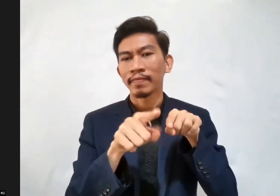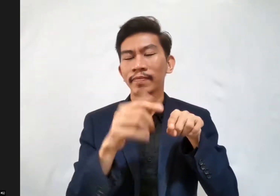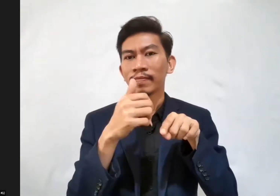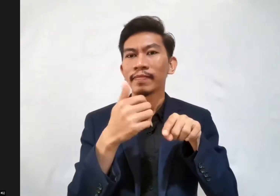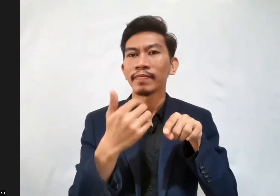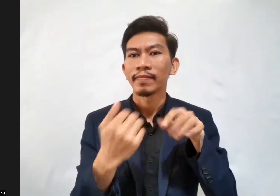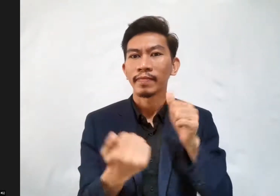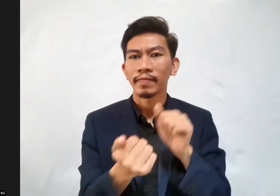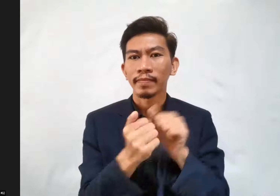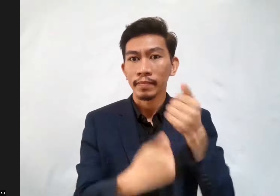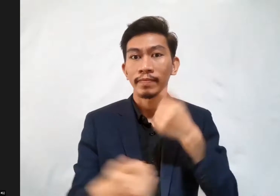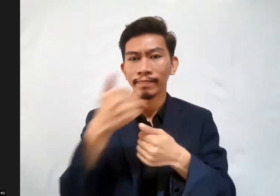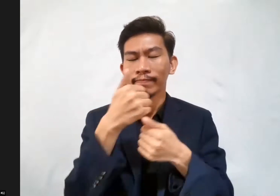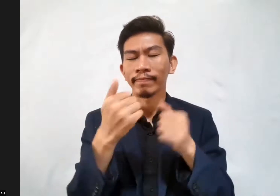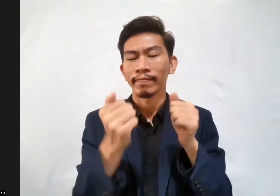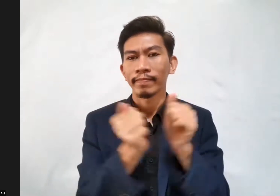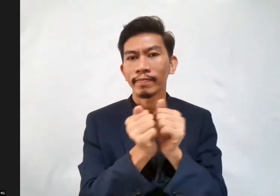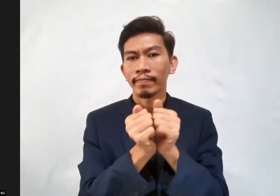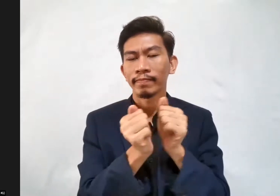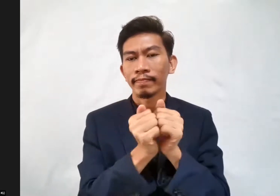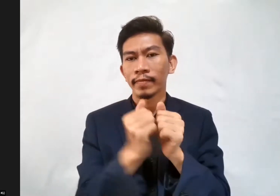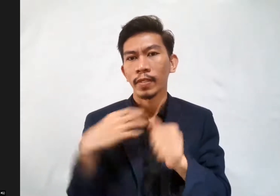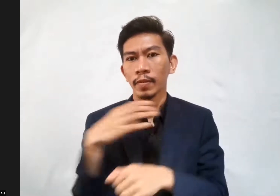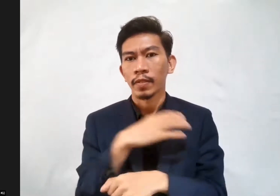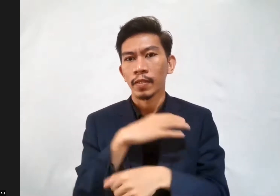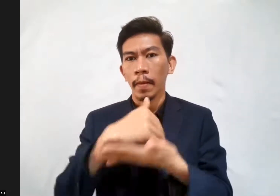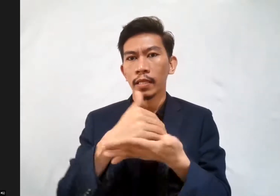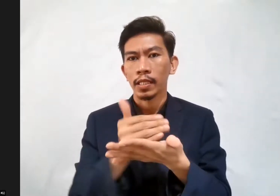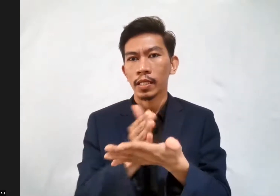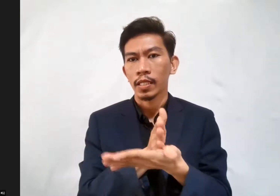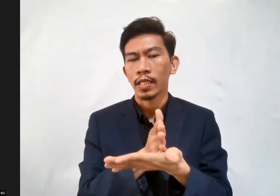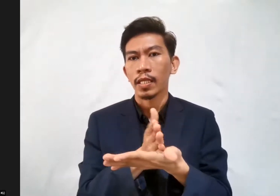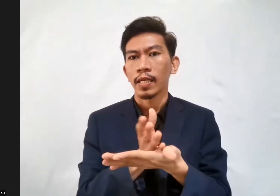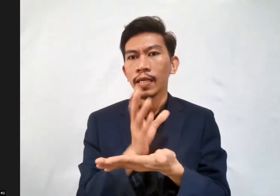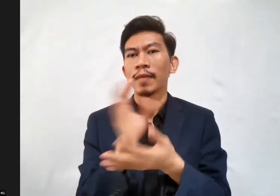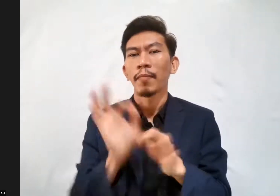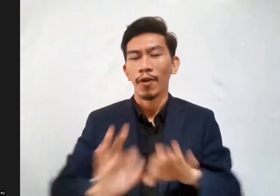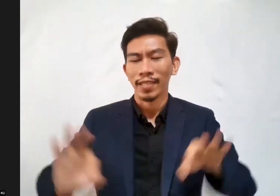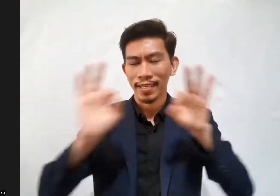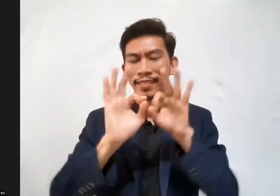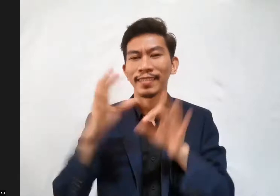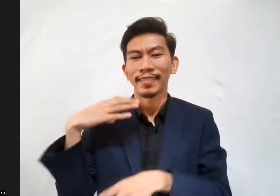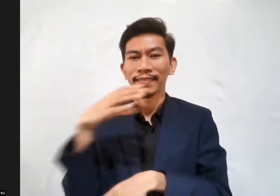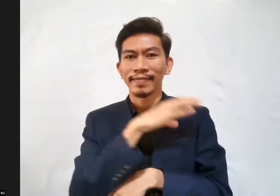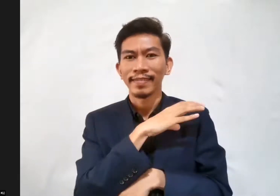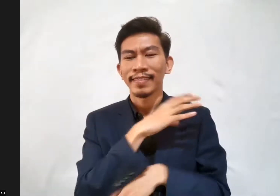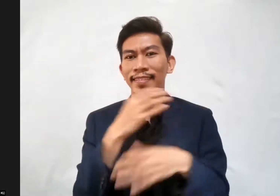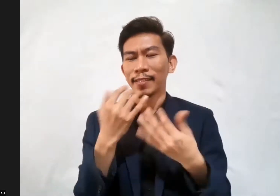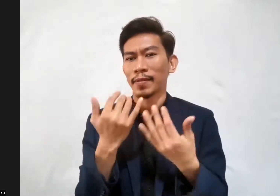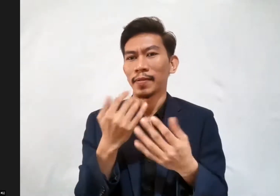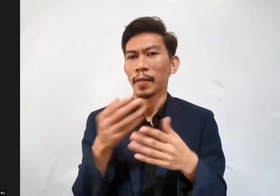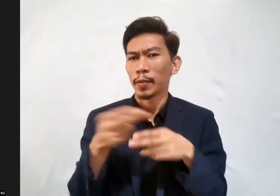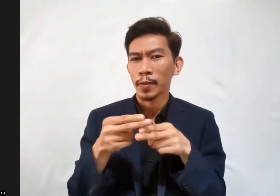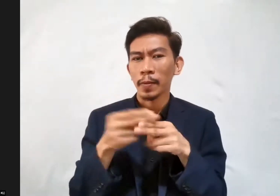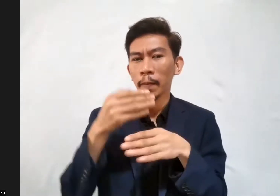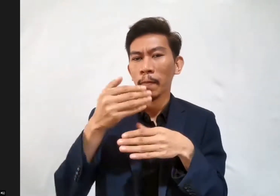Chairperson of the Committee on Appropriations, a very important committee this coming months as